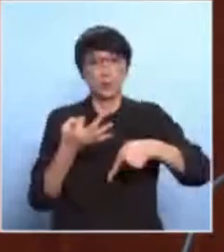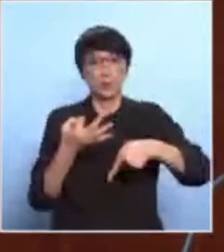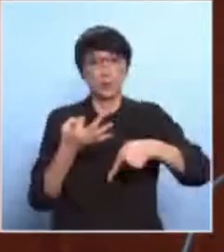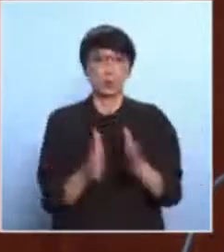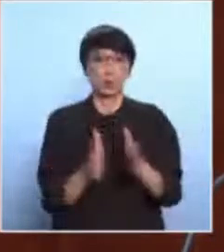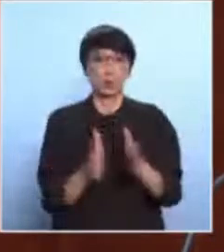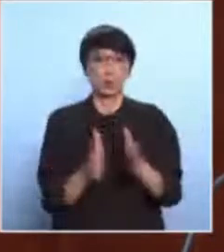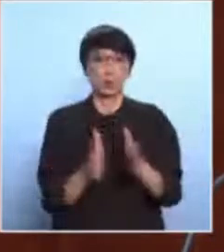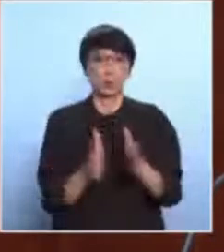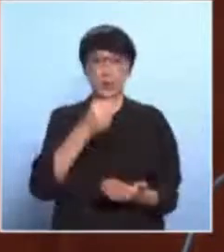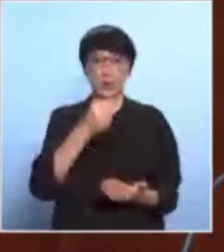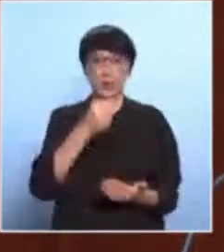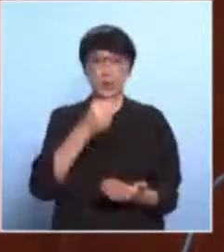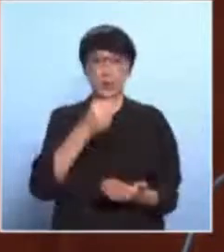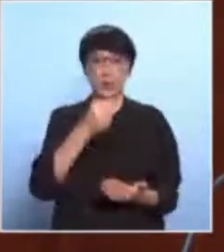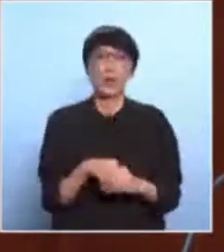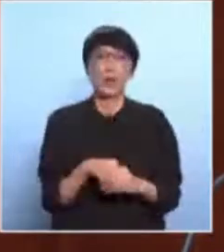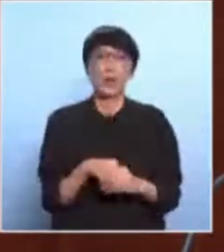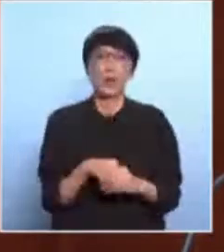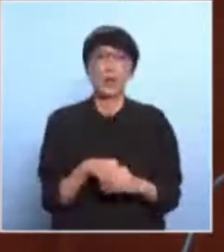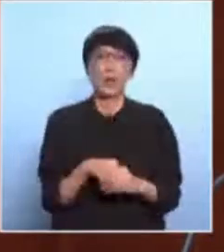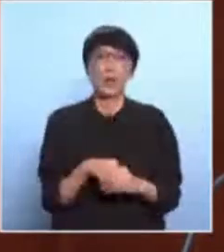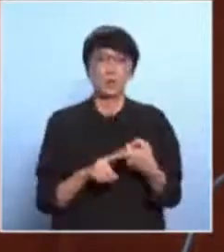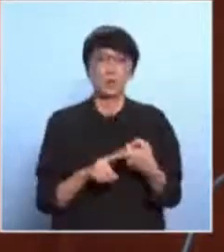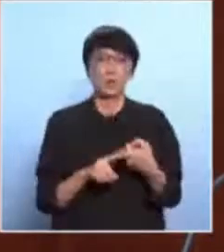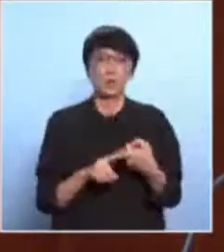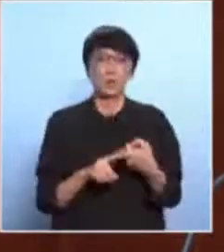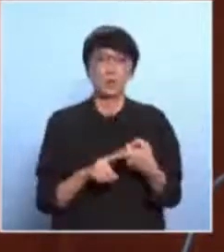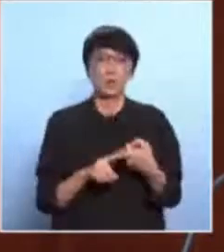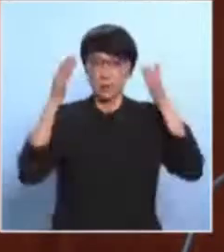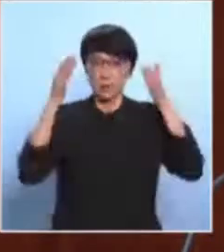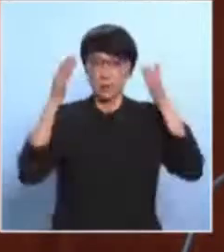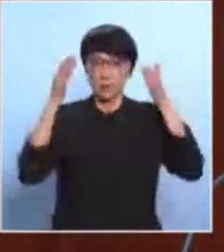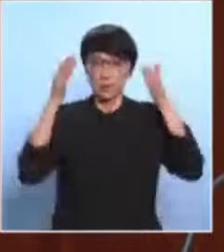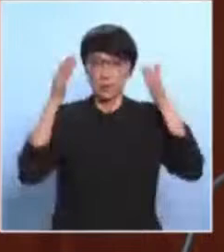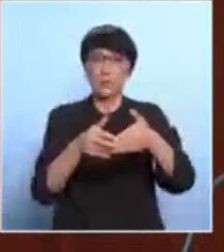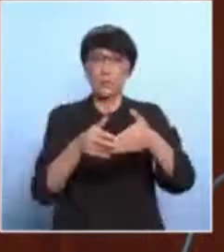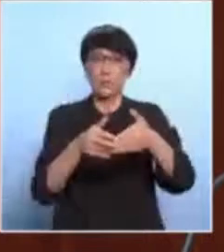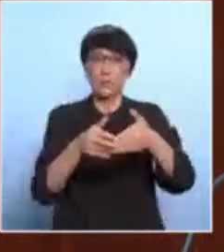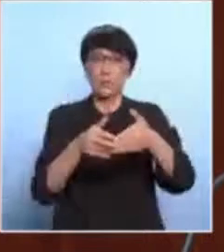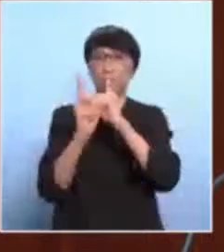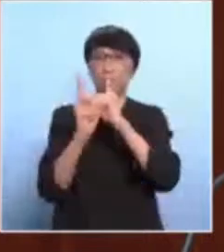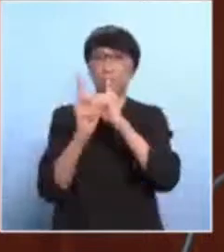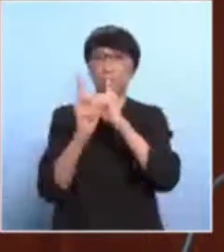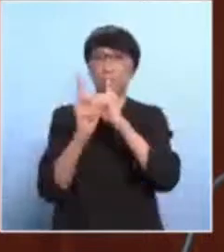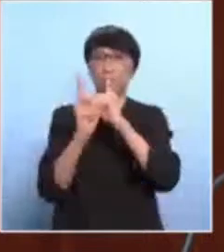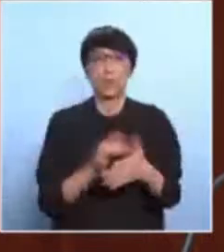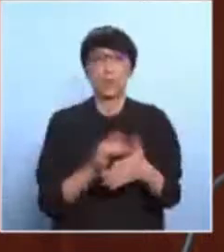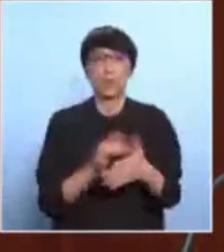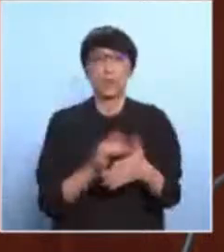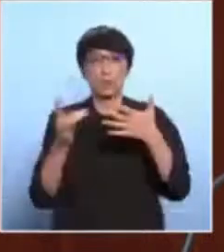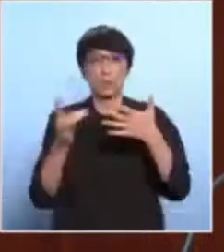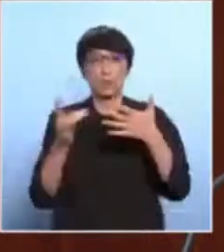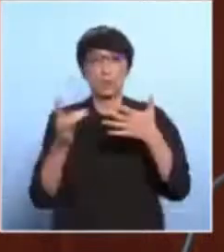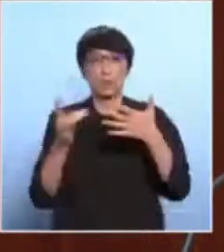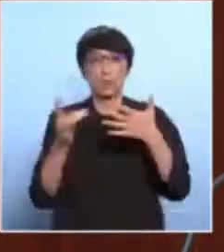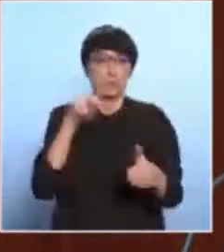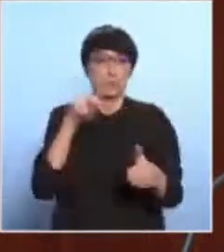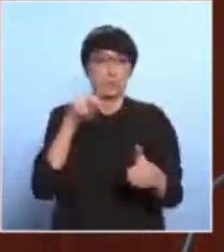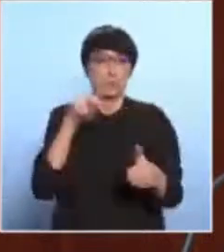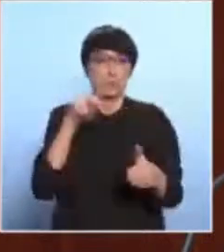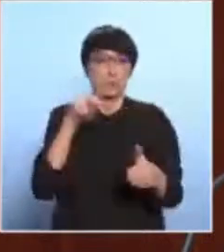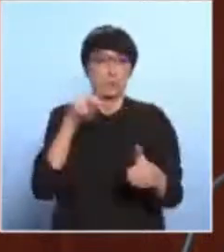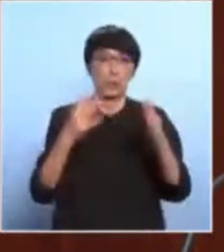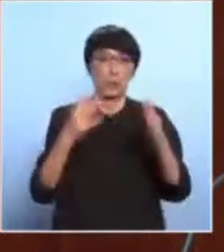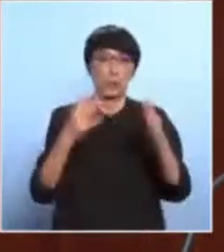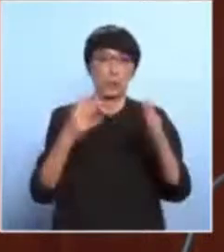Scheme (MBIS) and where there is a lack of progress. Moreover, we will comprehensively review the policy in the following